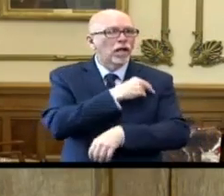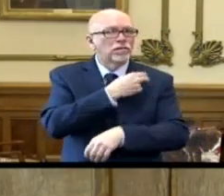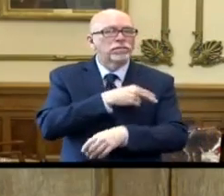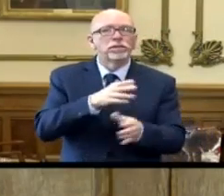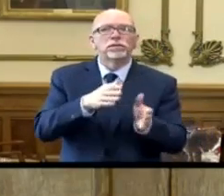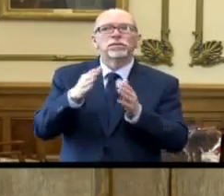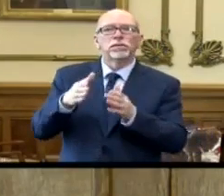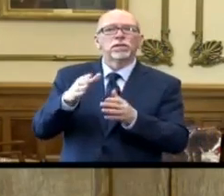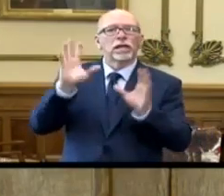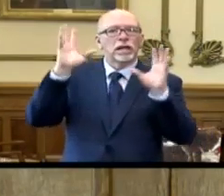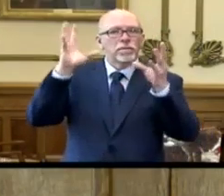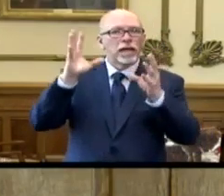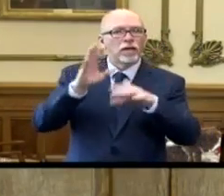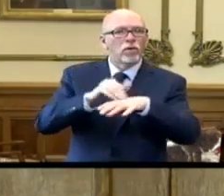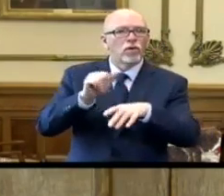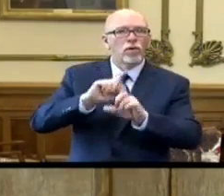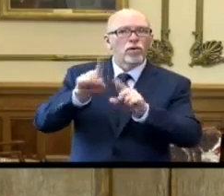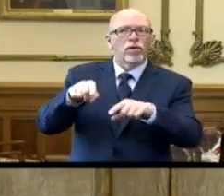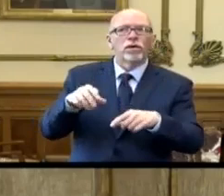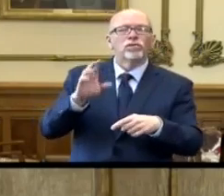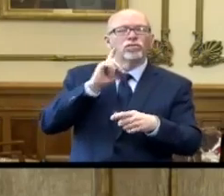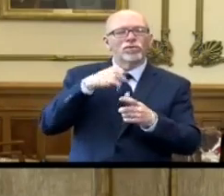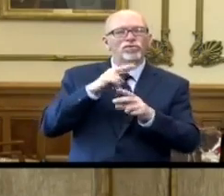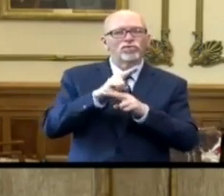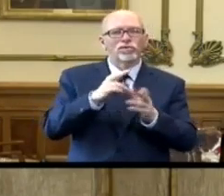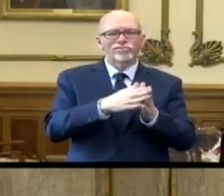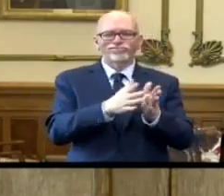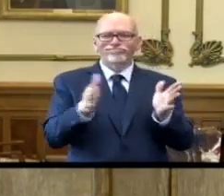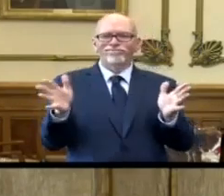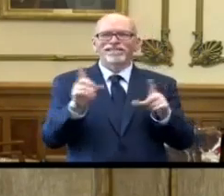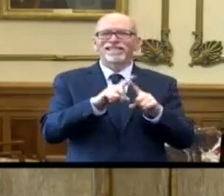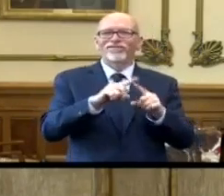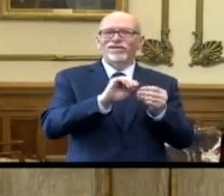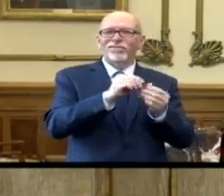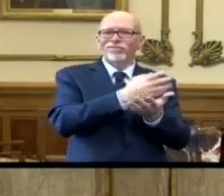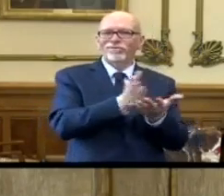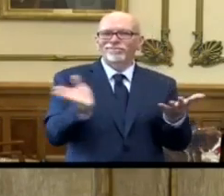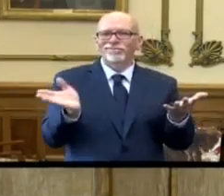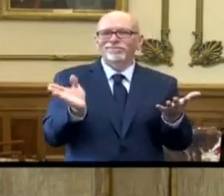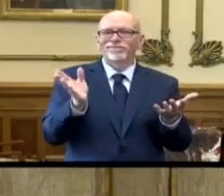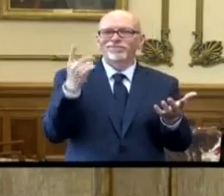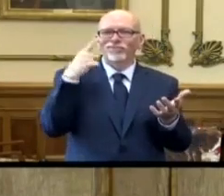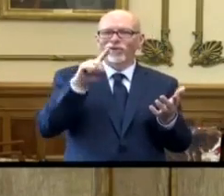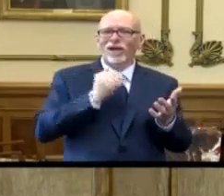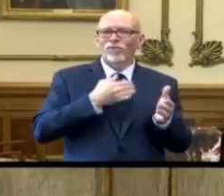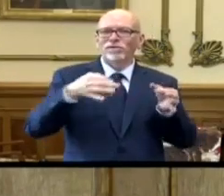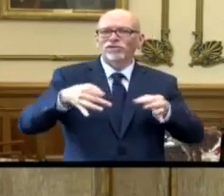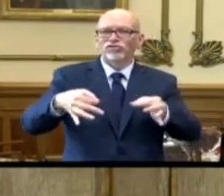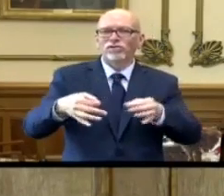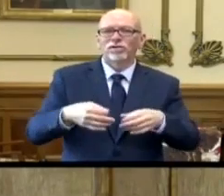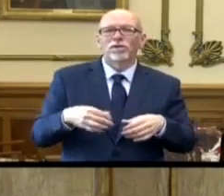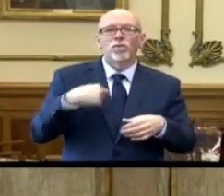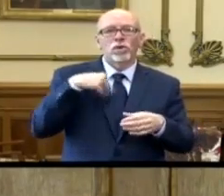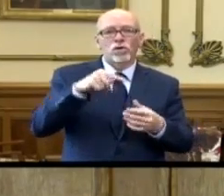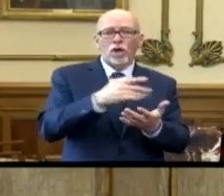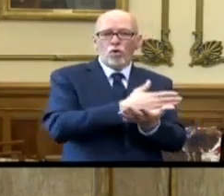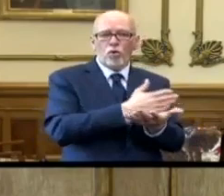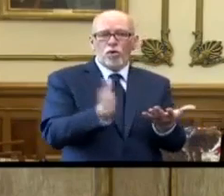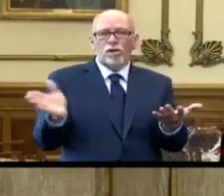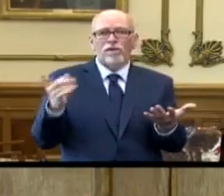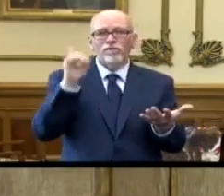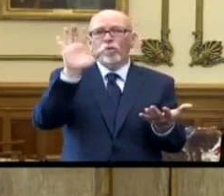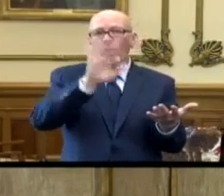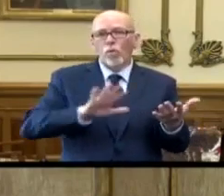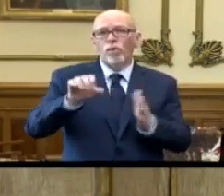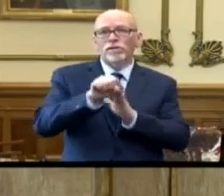and actually EMS runs. So we're using a large part of our data to look at this. And as we've looked at all of that across the